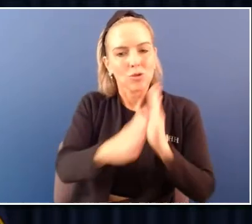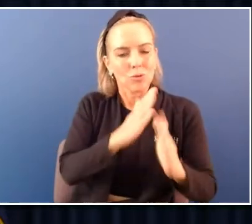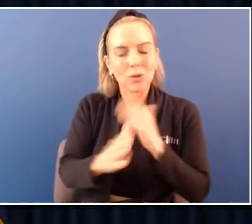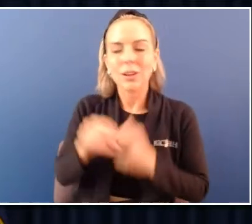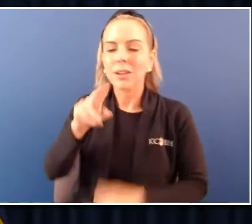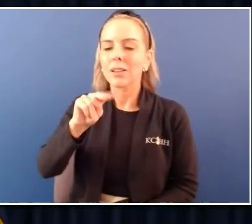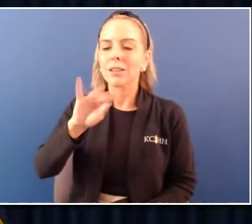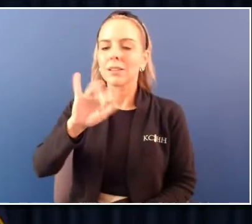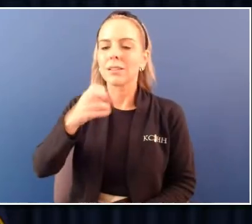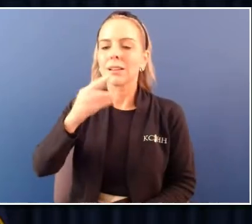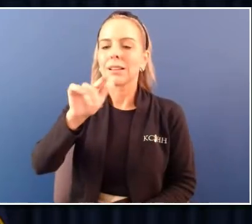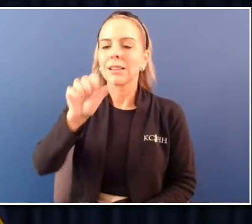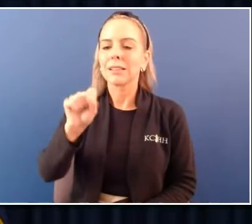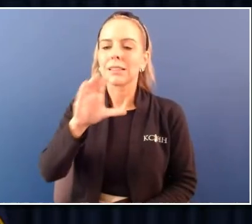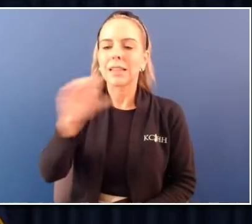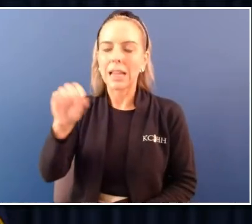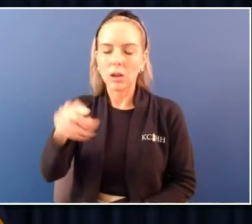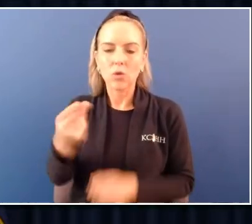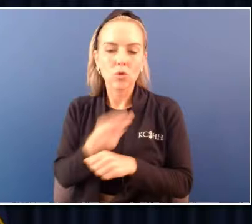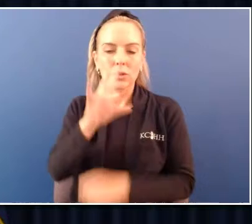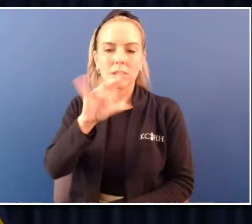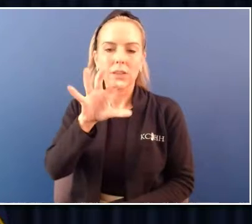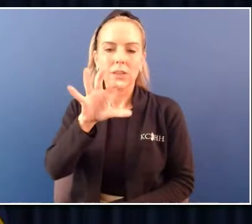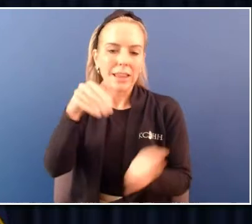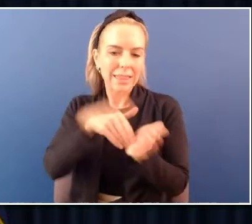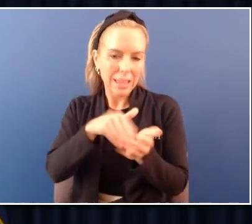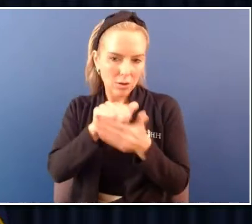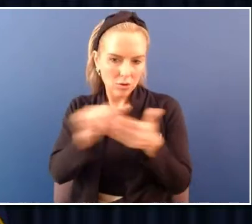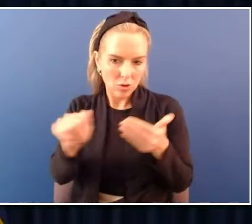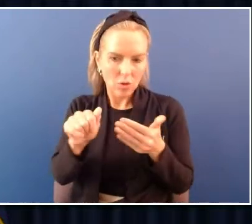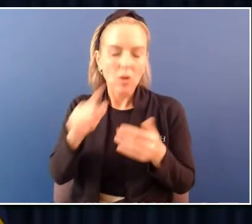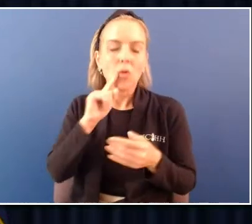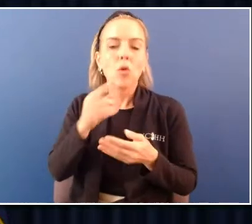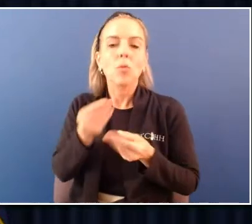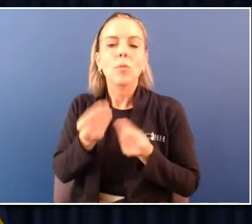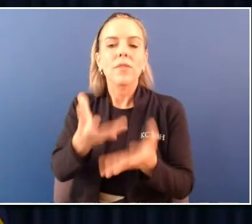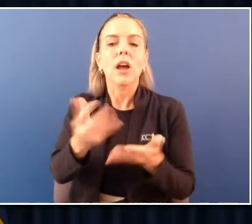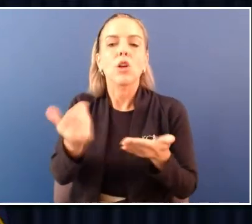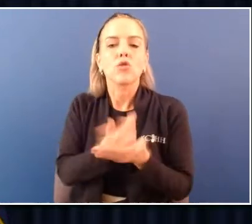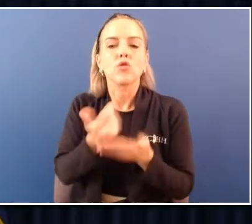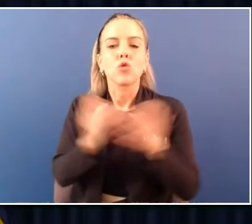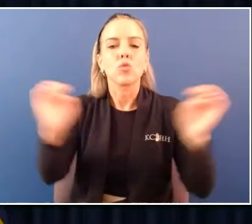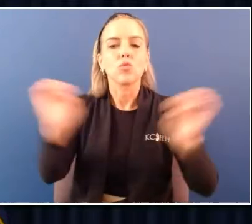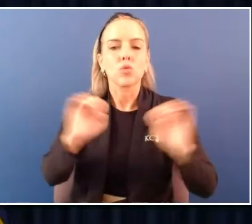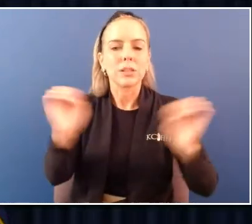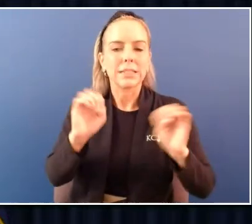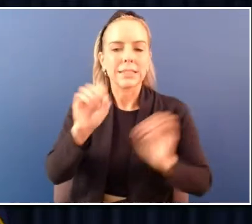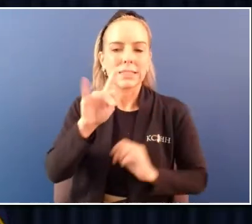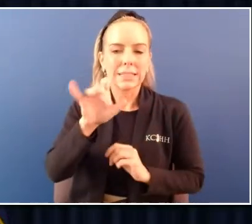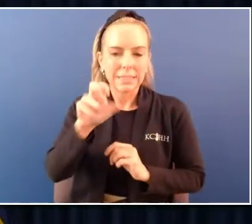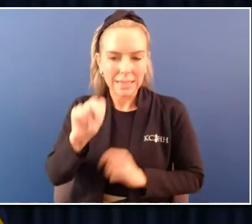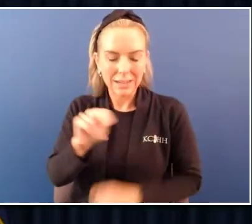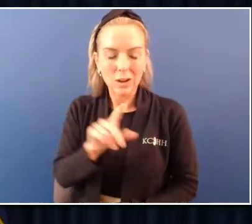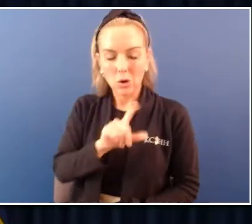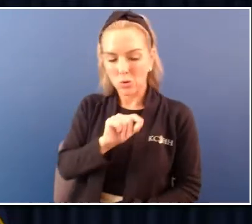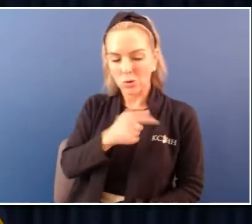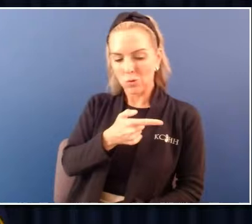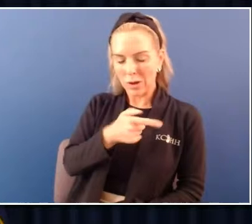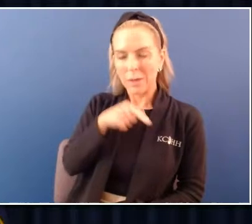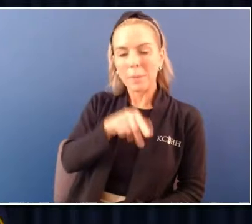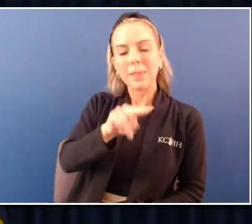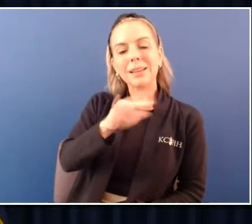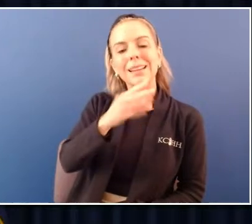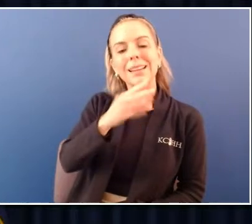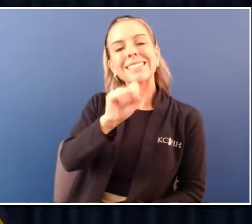use $750,000 to help build a new emergency medical services station. In 2021, Nicholas County